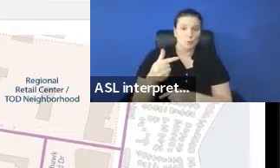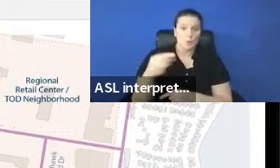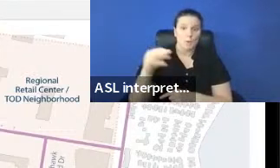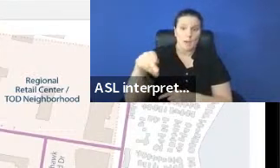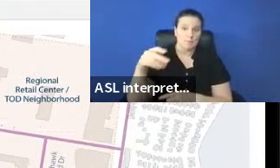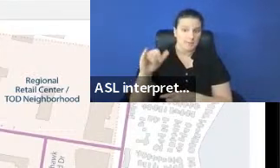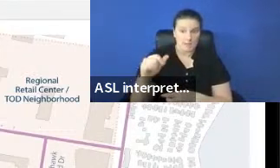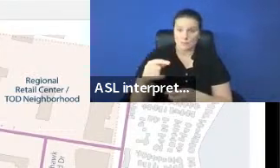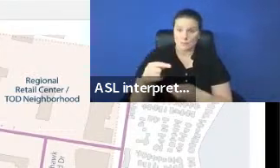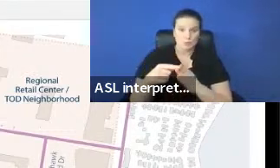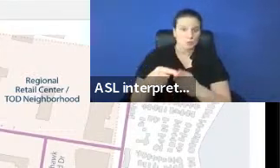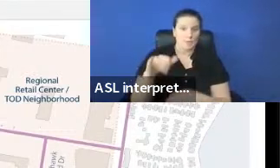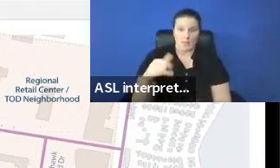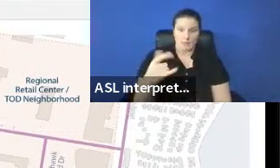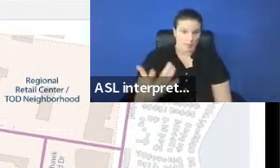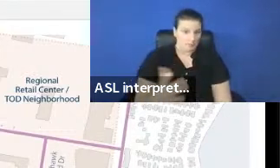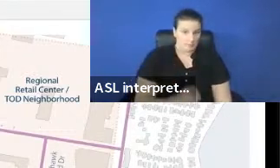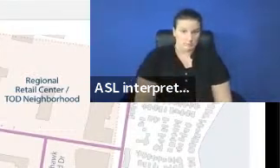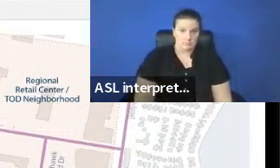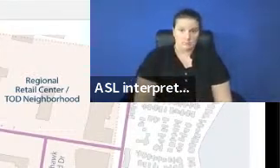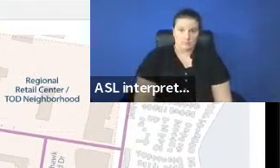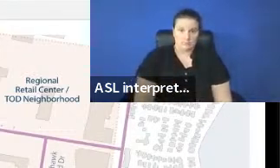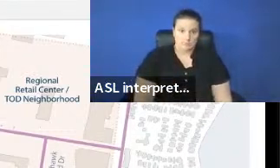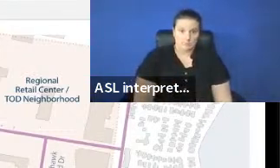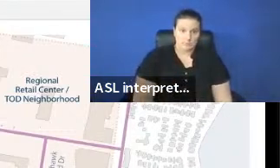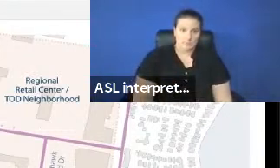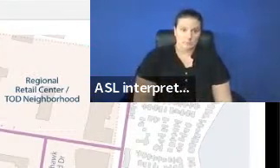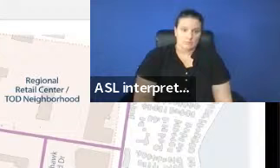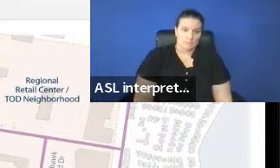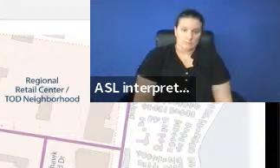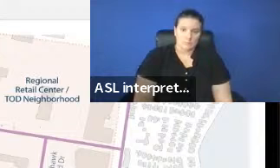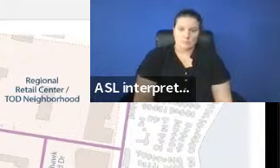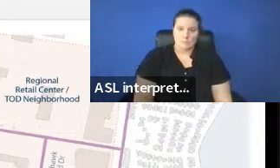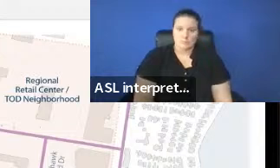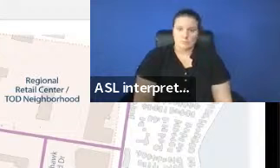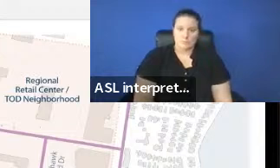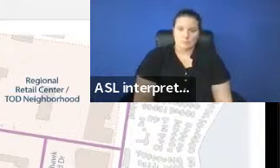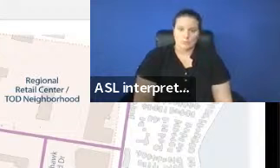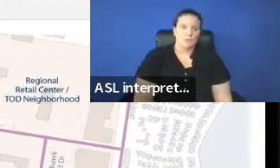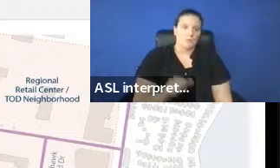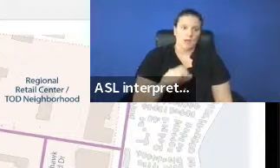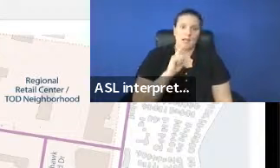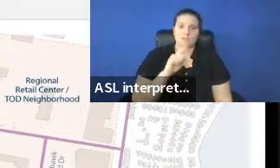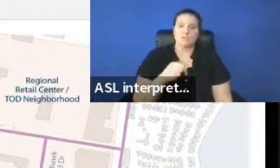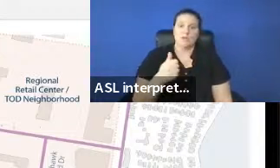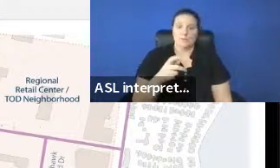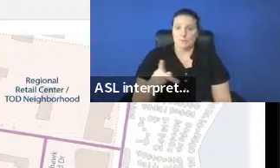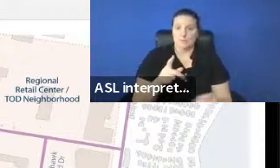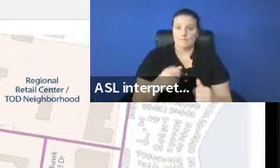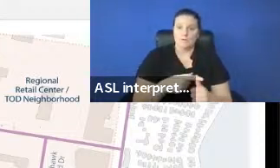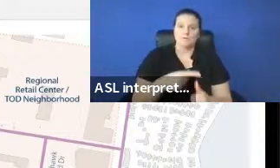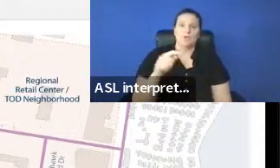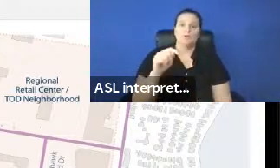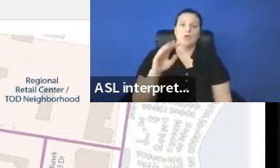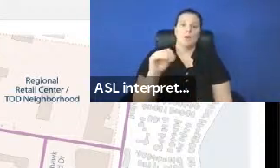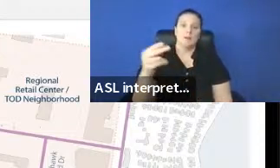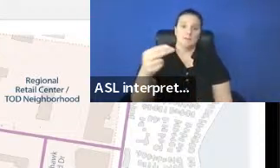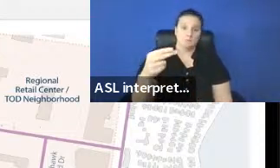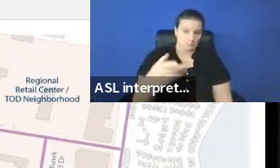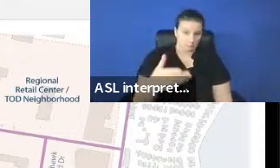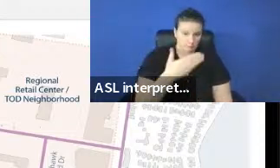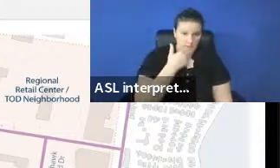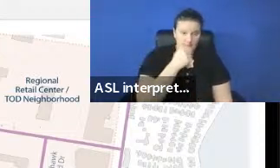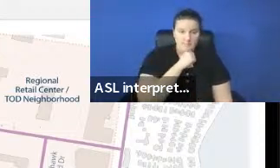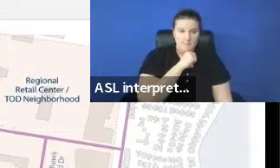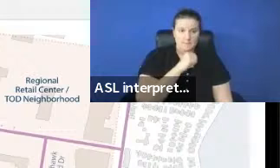thing to show. But go ahead and answer the other people first. All right. So Tom H, you're up. Thanks for your